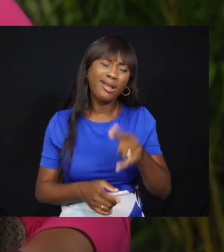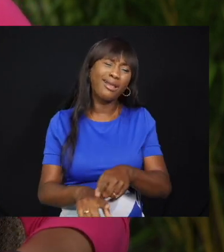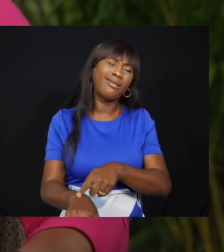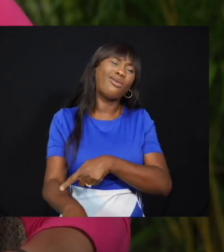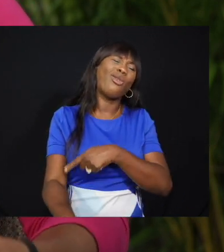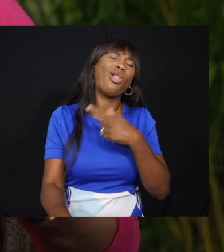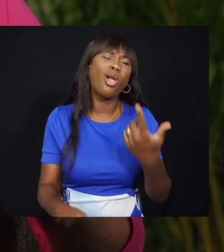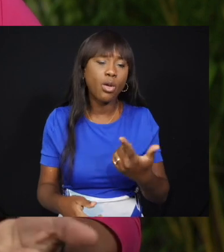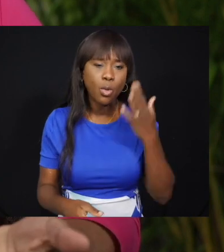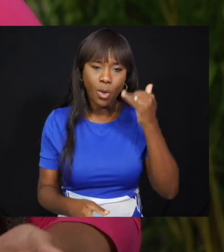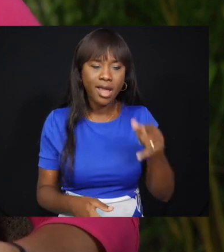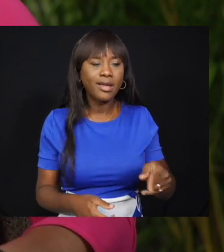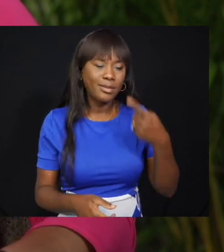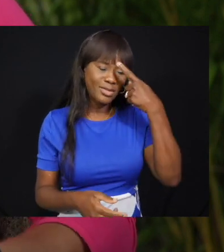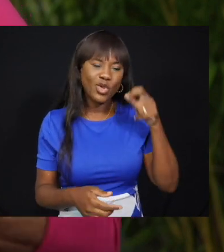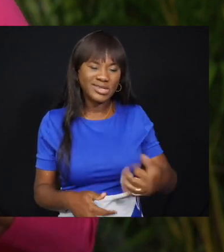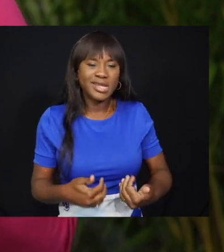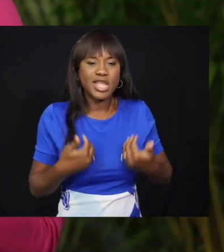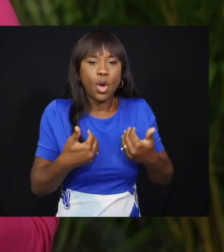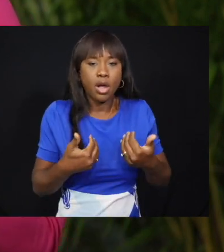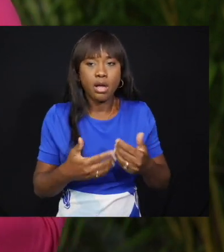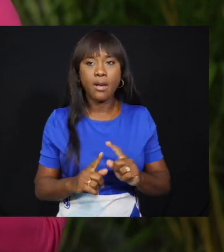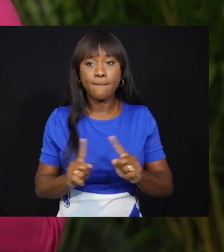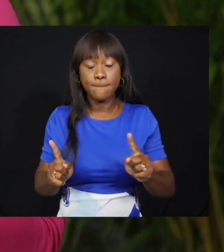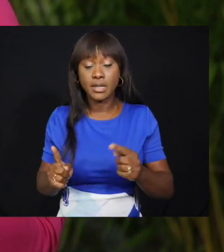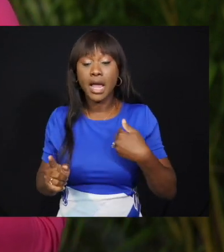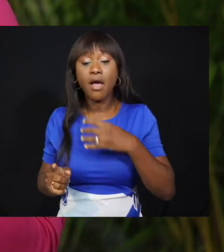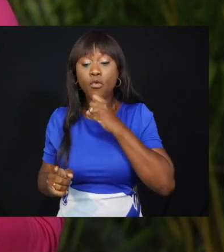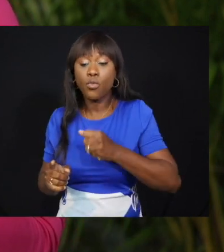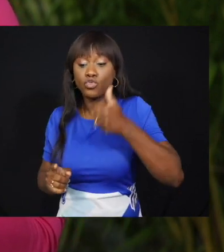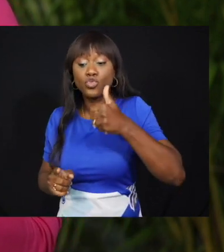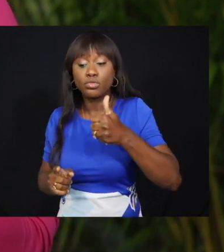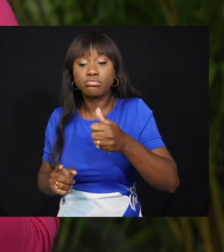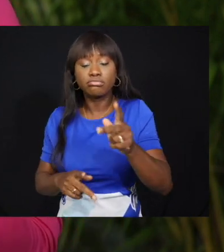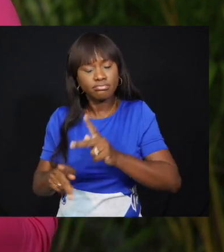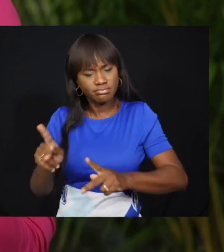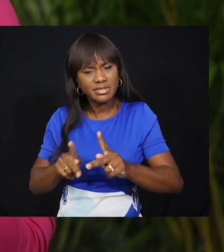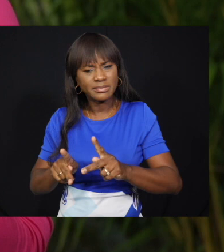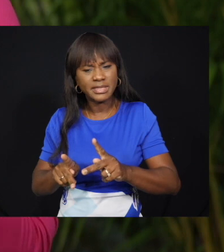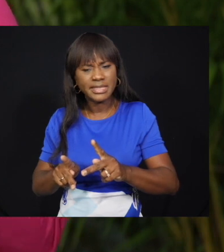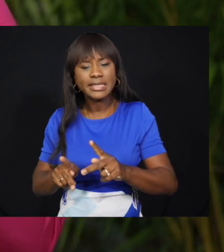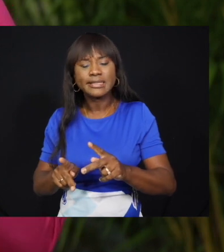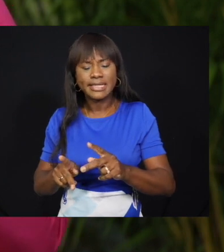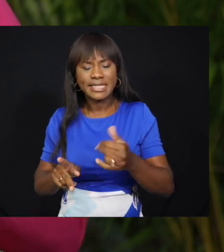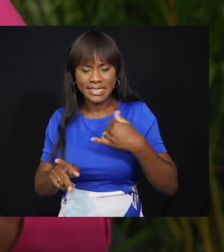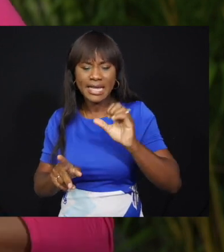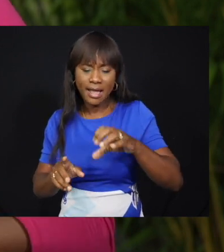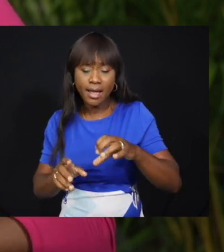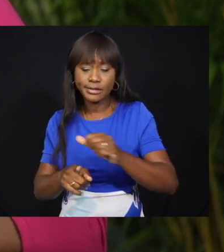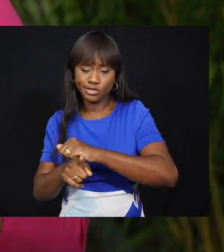taking so long to do this, because it comes natural to them. But they also have within the older cohort that these